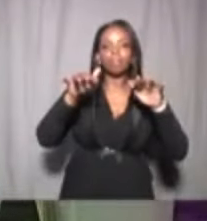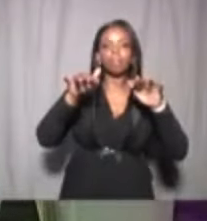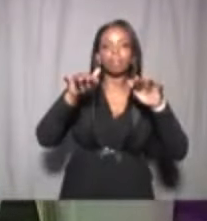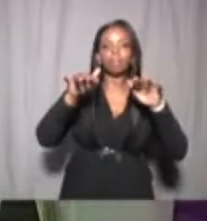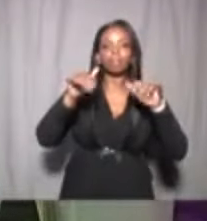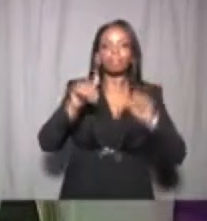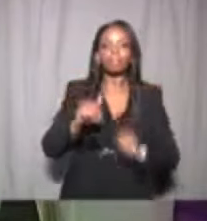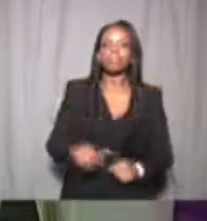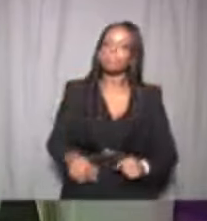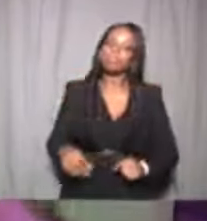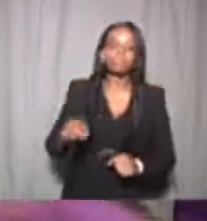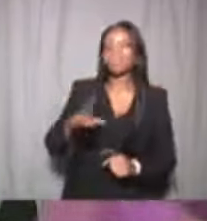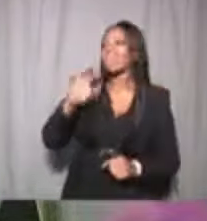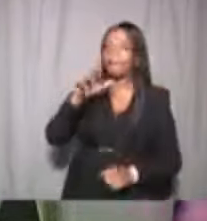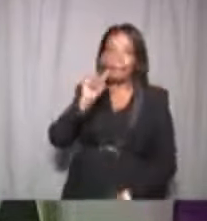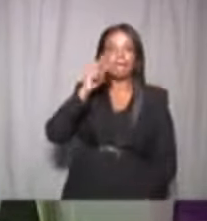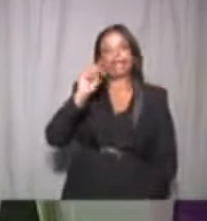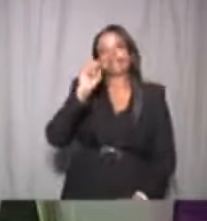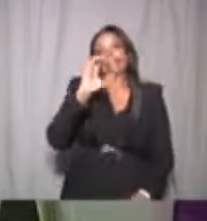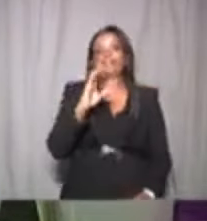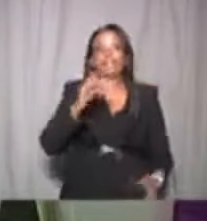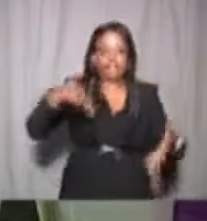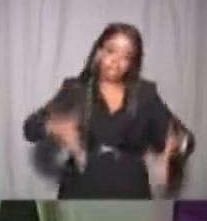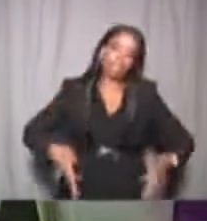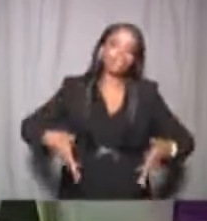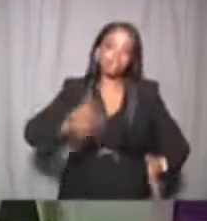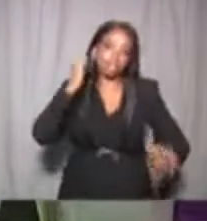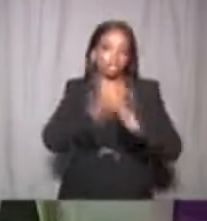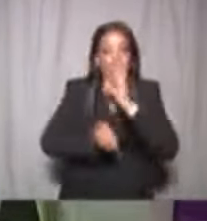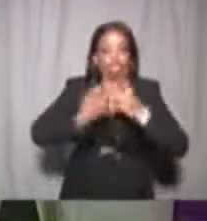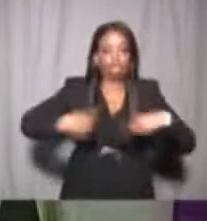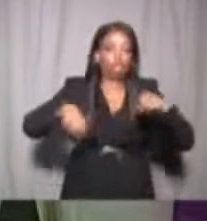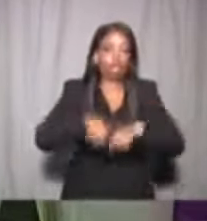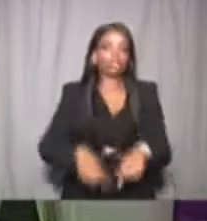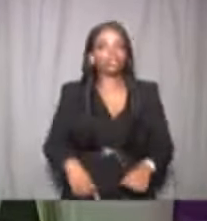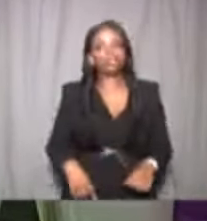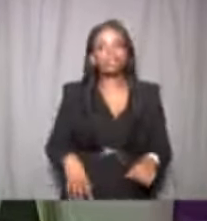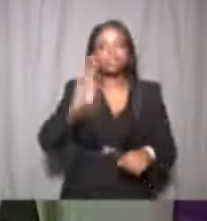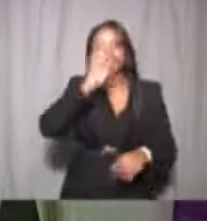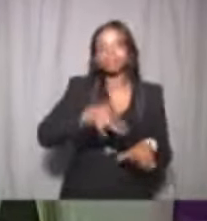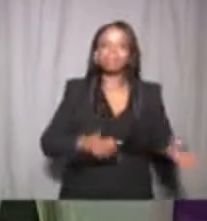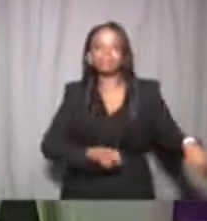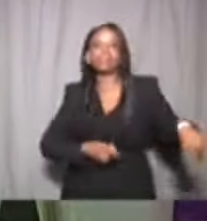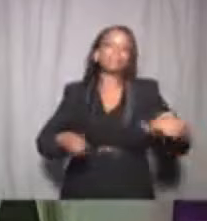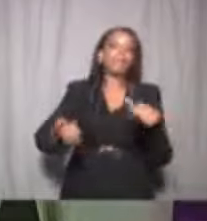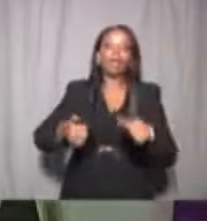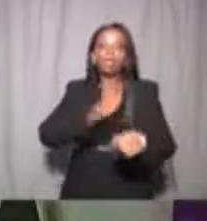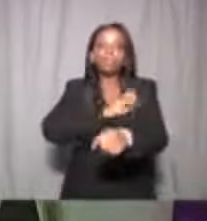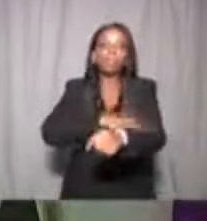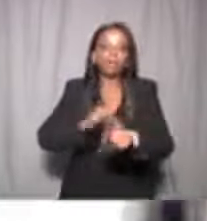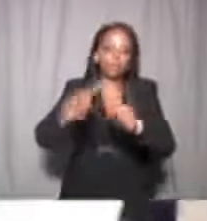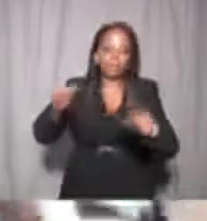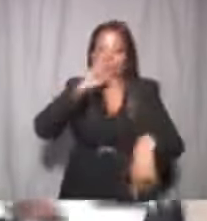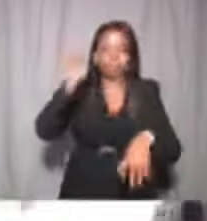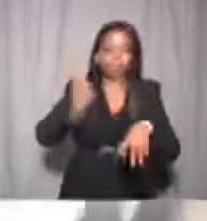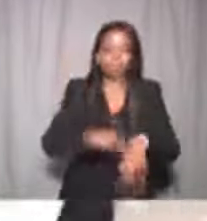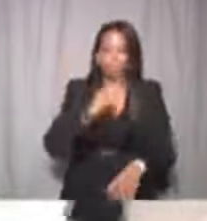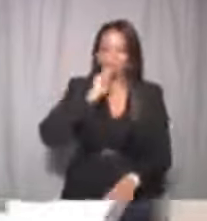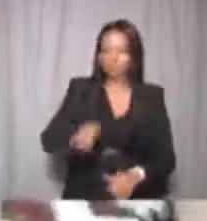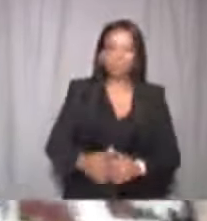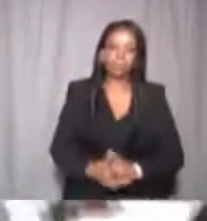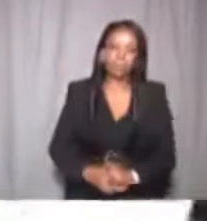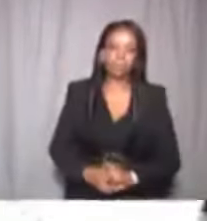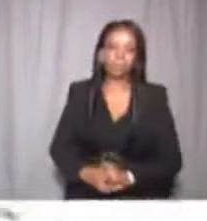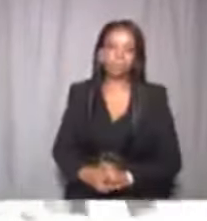We are going to be killed ANC in this house. They want to come back to power by any means necessary. The Premier's done.